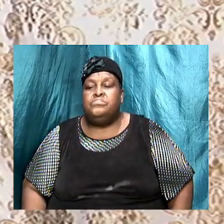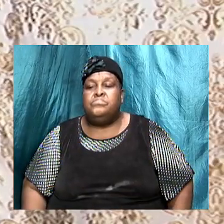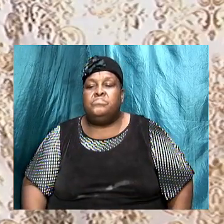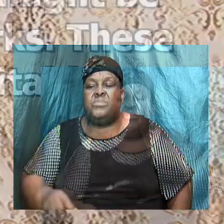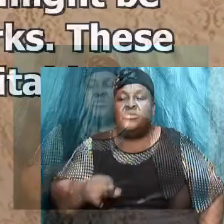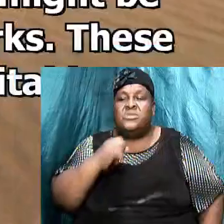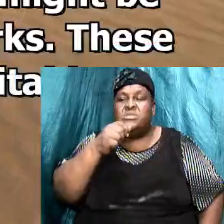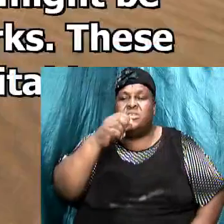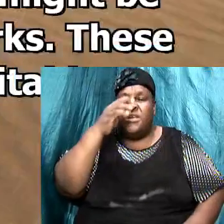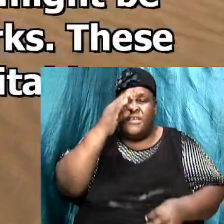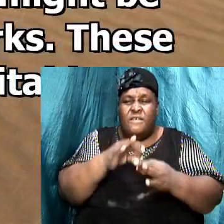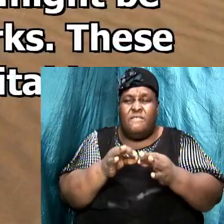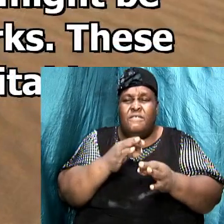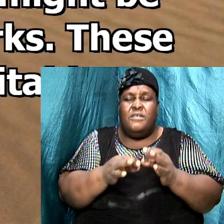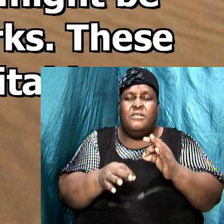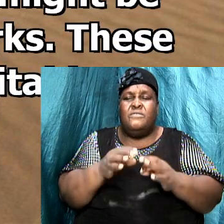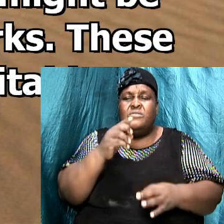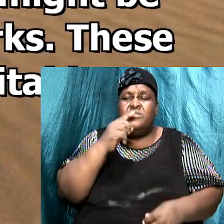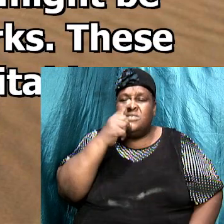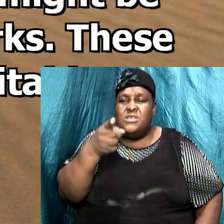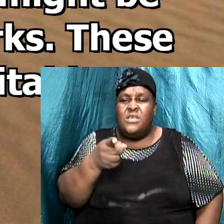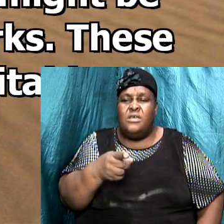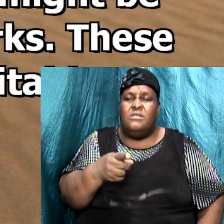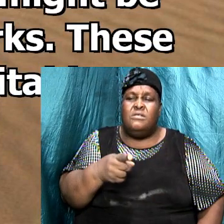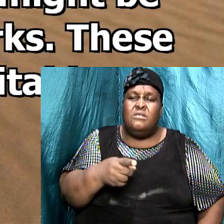This is a faithful saying.